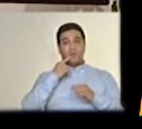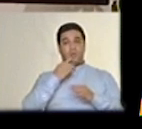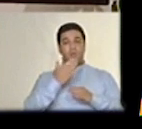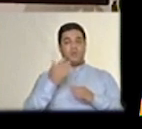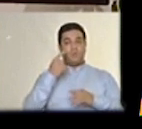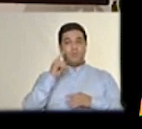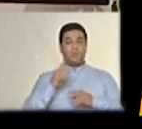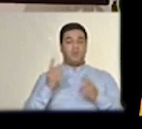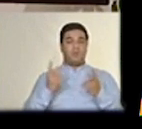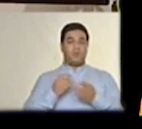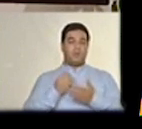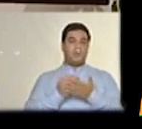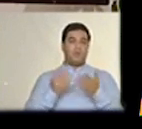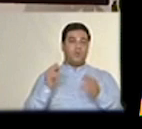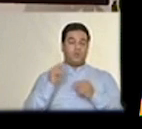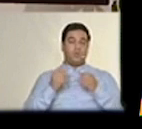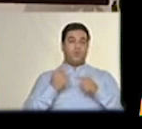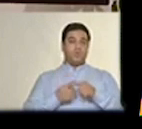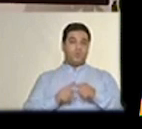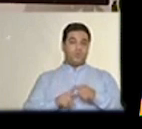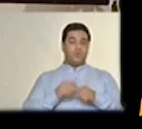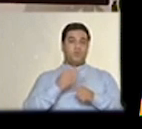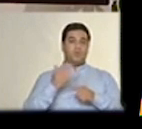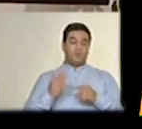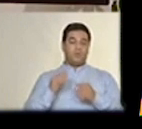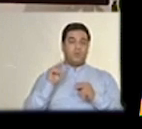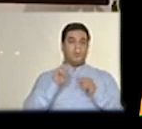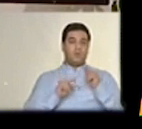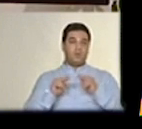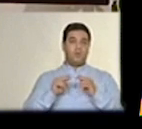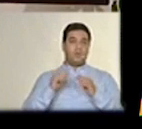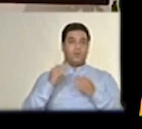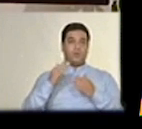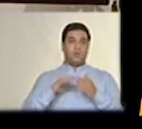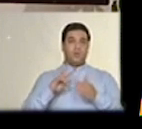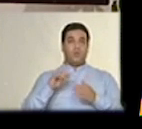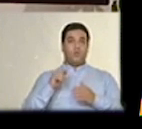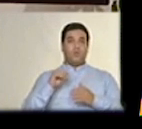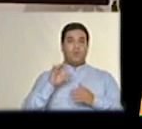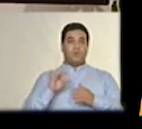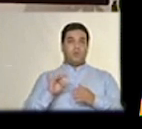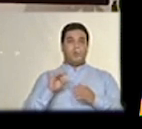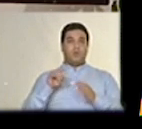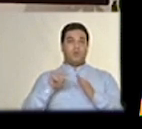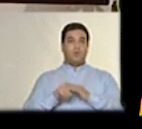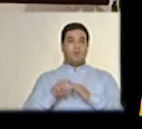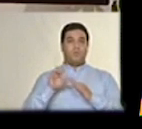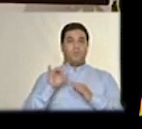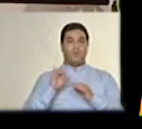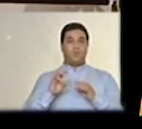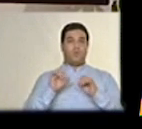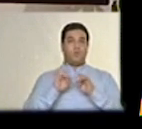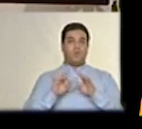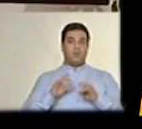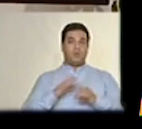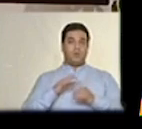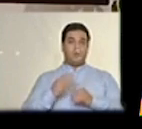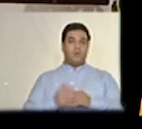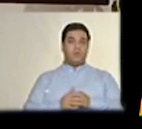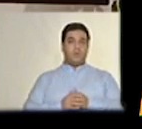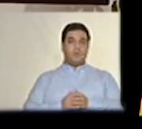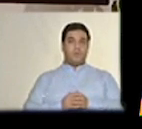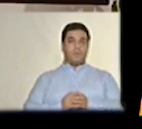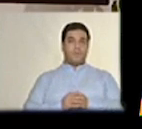siz bilishingiz kerak ekan aziz o'quvchilar. Shuning uchun ham siz darsliklaringizga tagida lug'atlar bilan darsligingizda bayon etilgan.